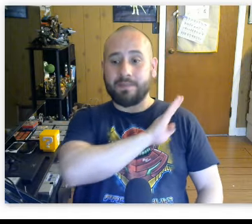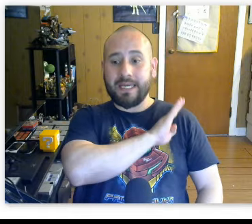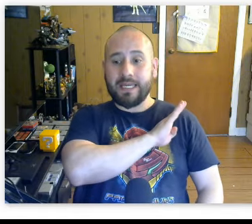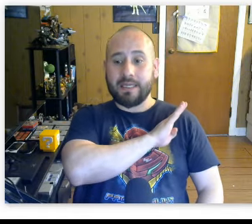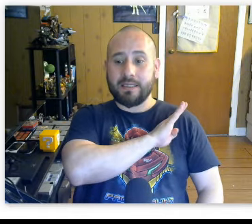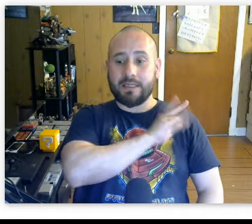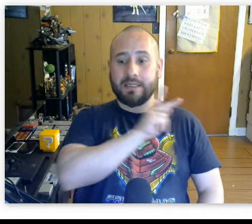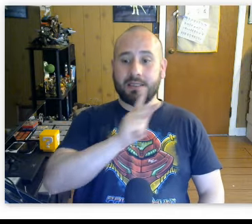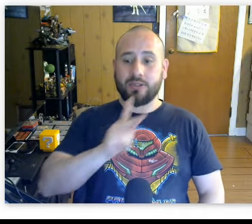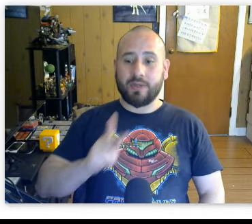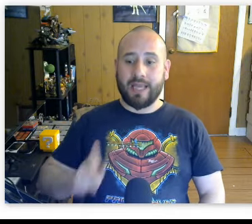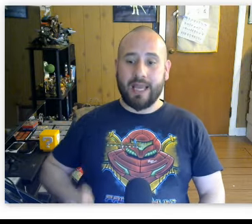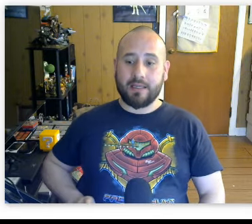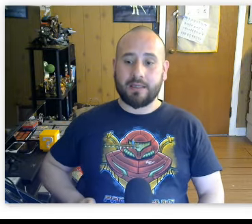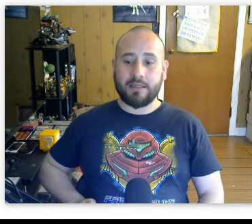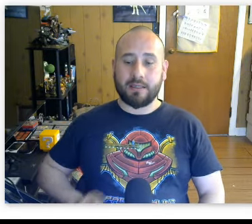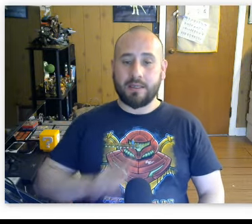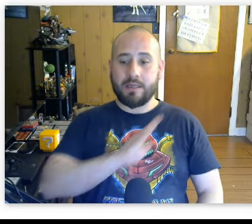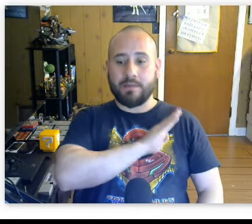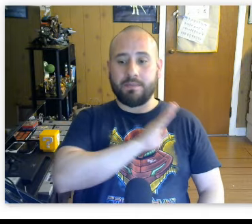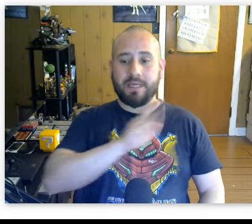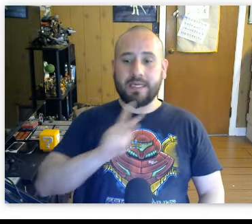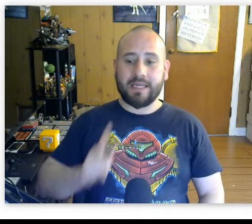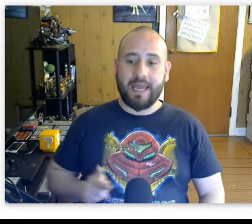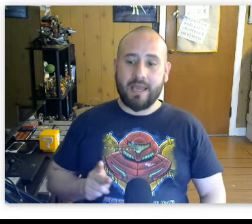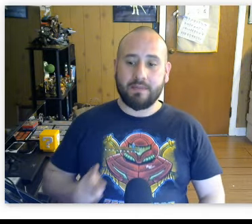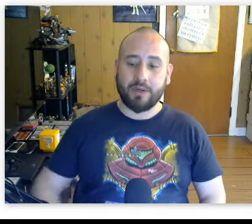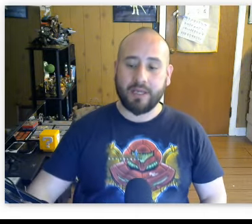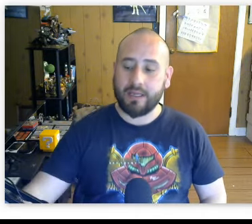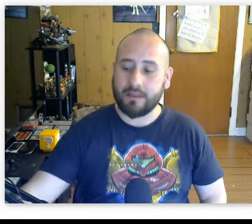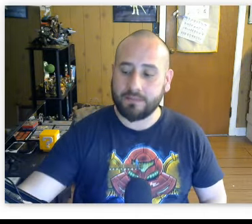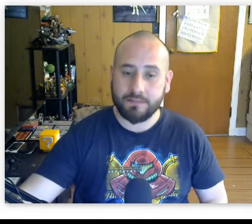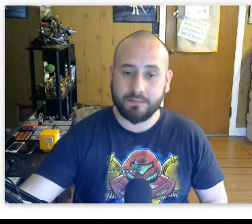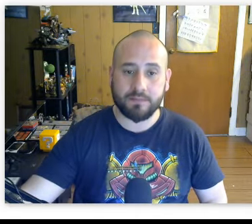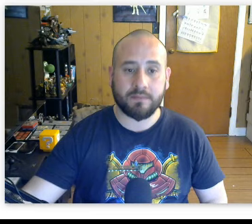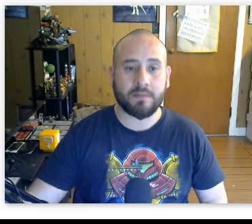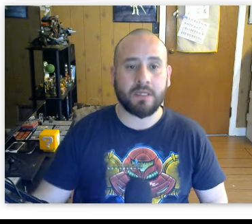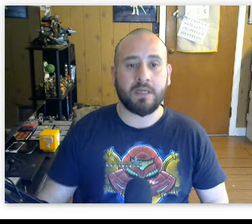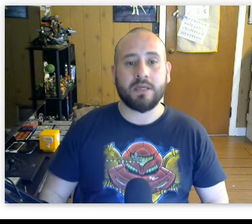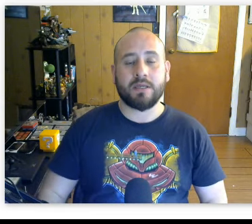is B to a K. BK, Burger King.